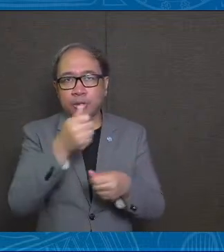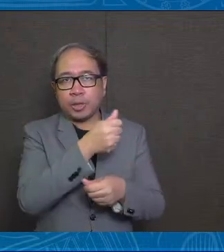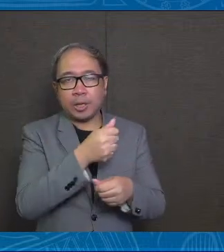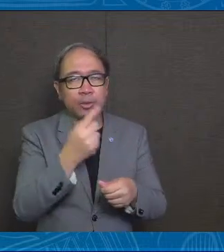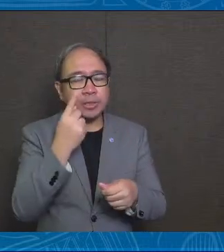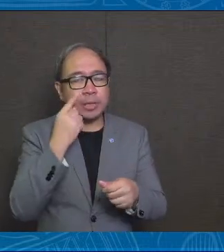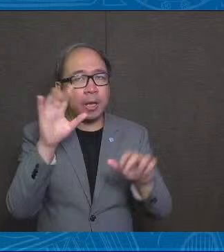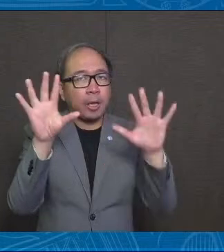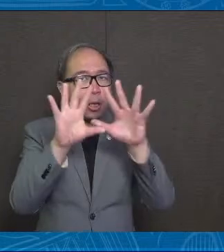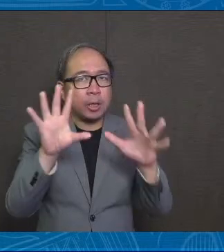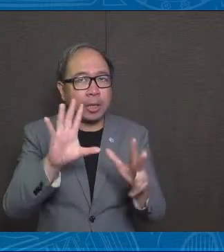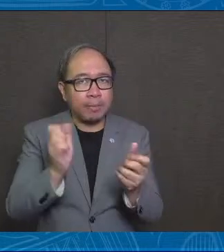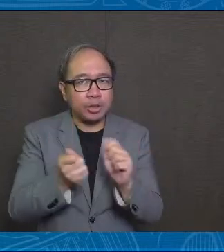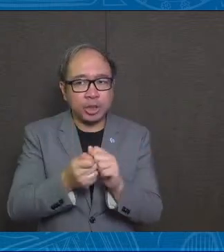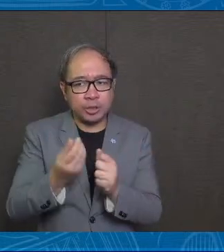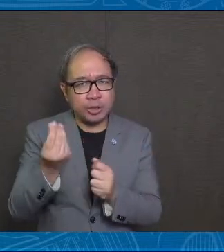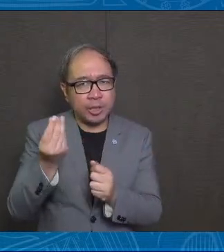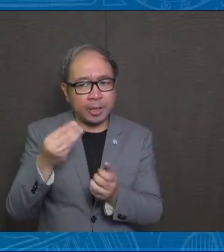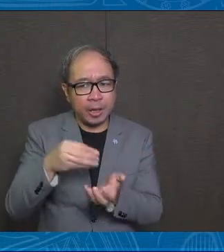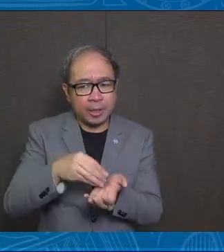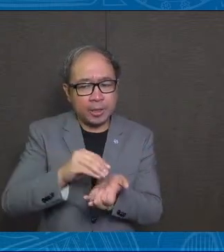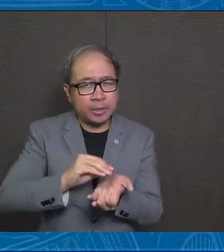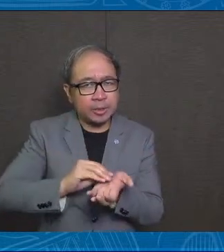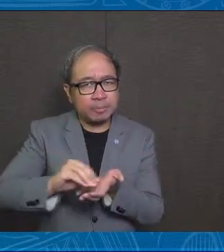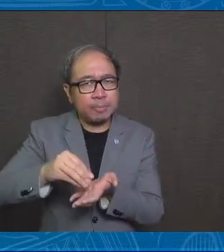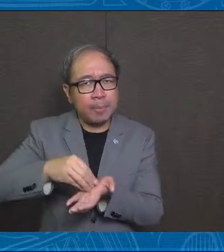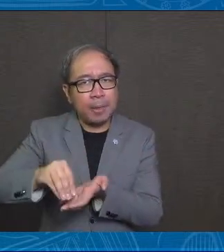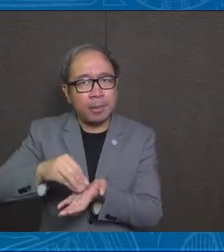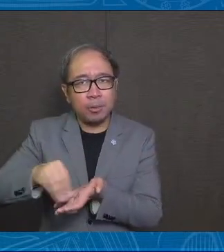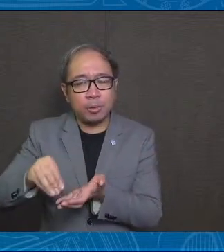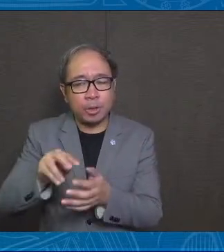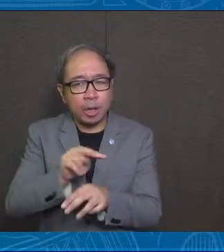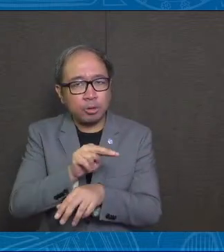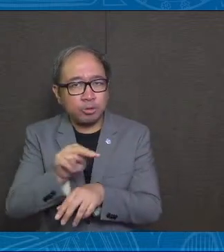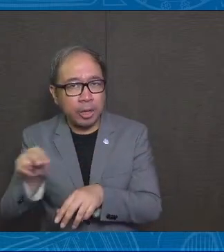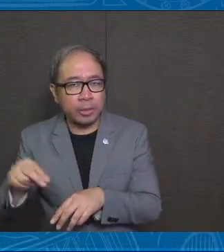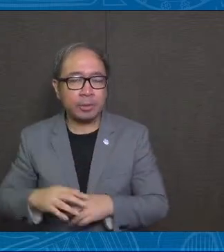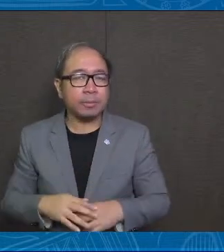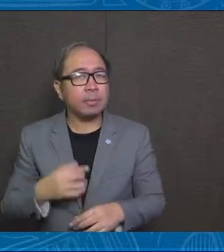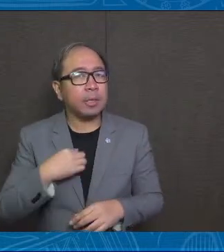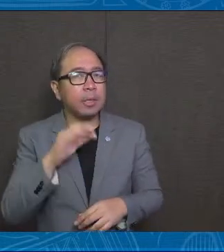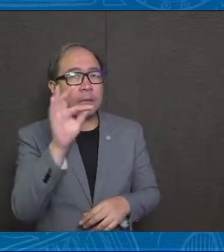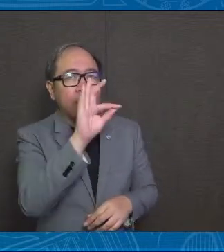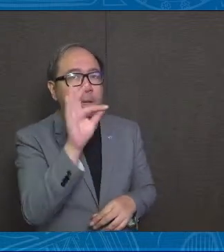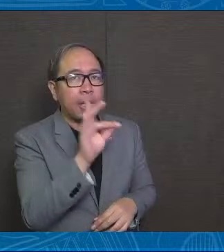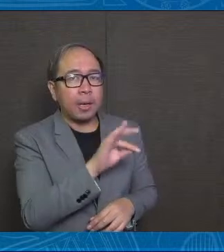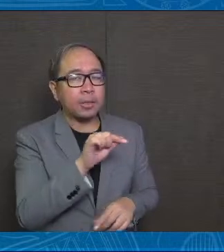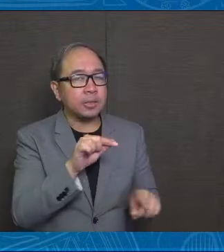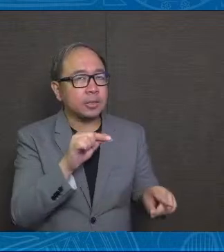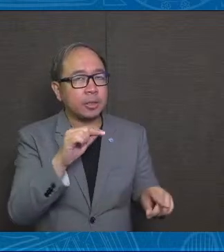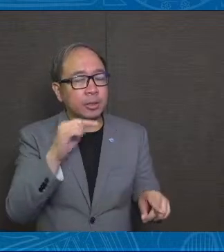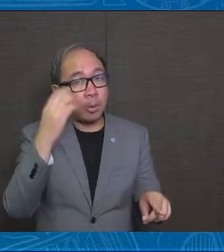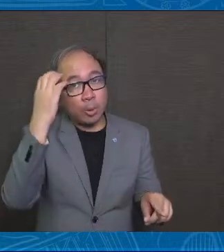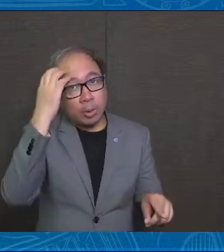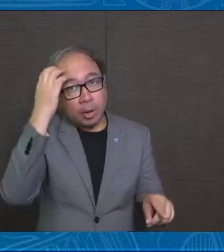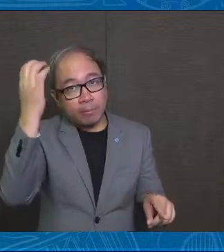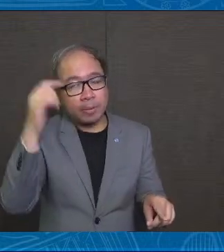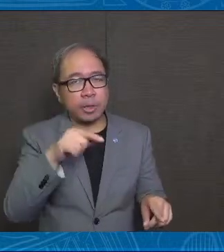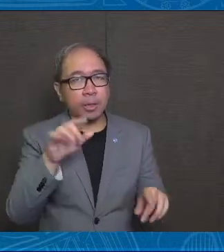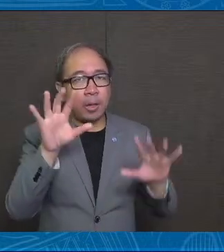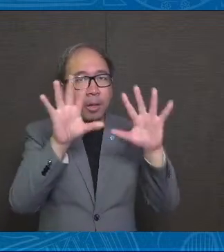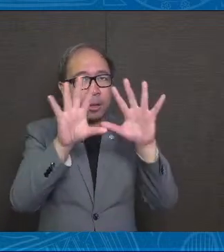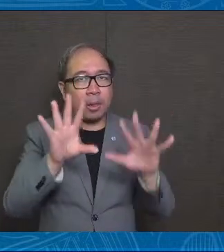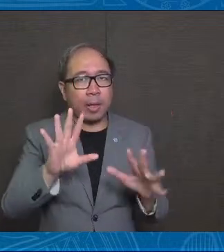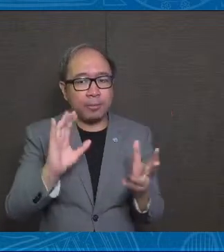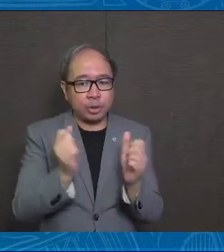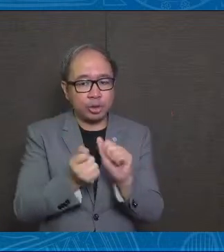tagging. I just wanted to ask, while government, especially the Climate Change Commission, provides the